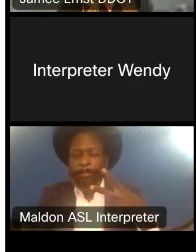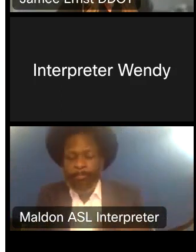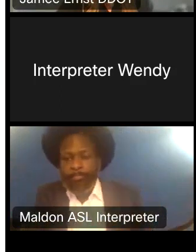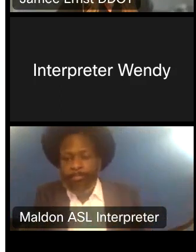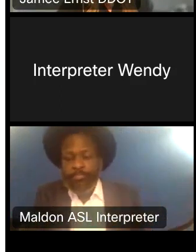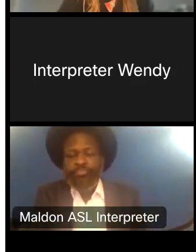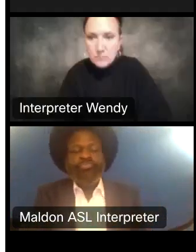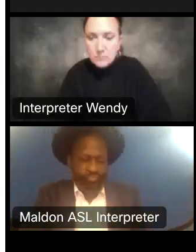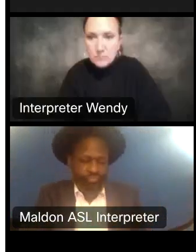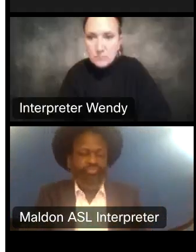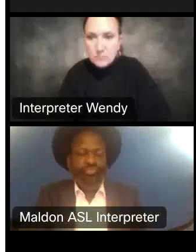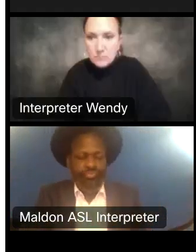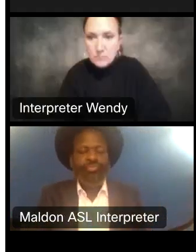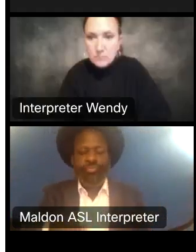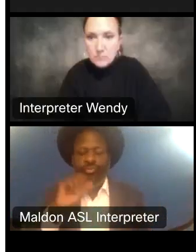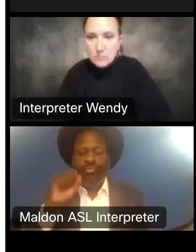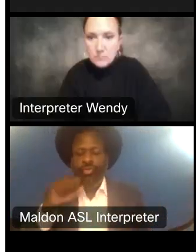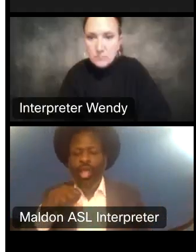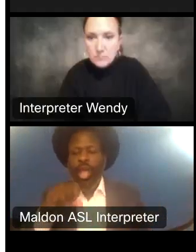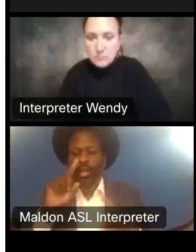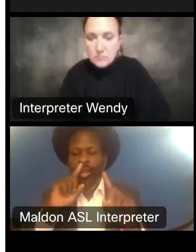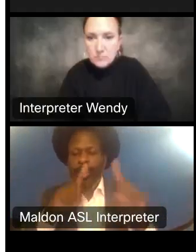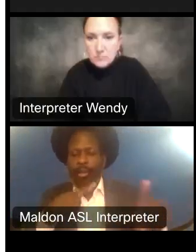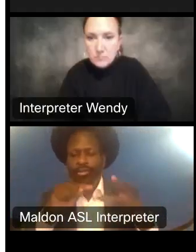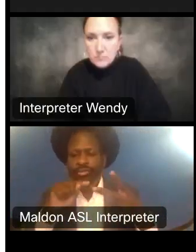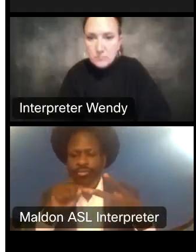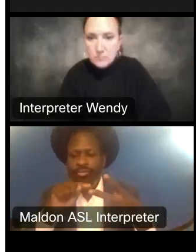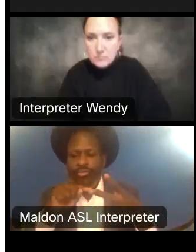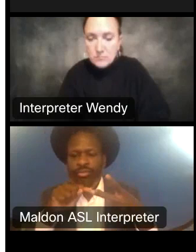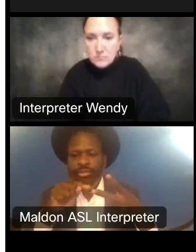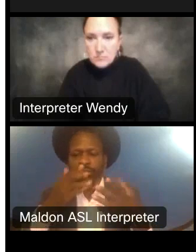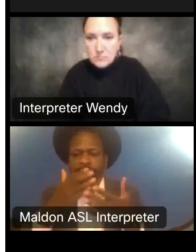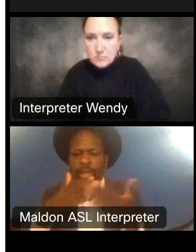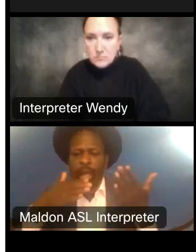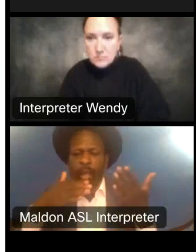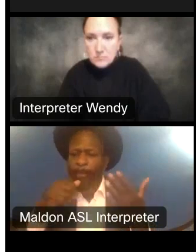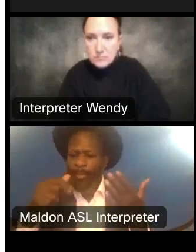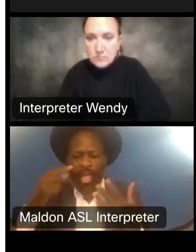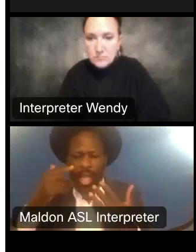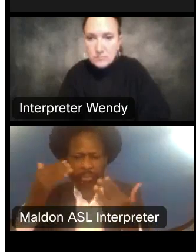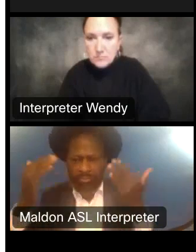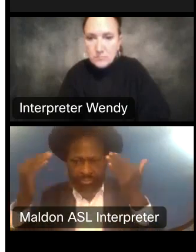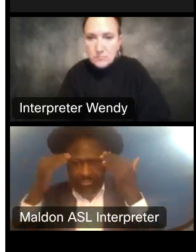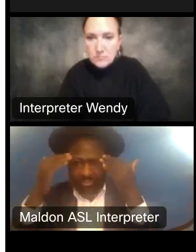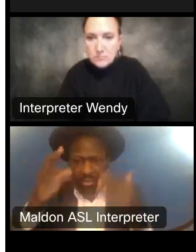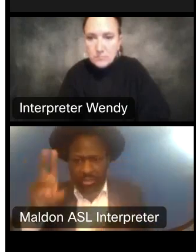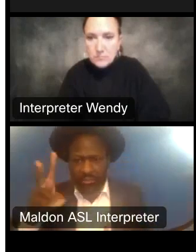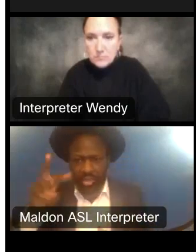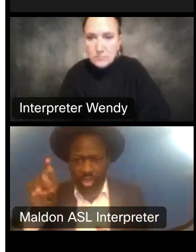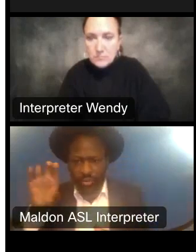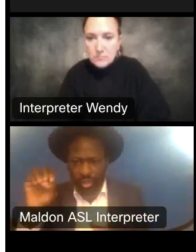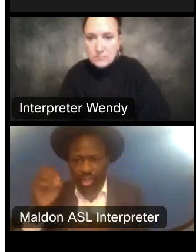Yeah, I mean, I can answer the second question to some extent. I'm not aware of the funding sources that VRE are using for